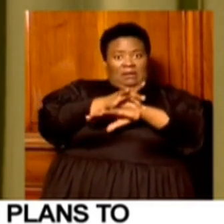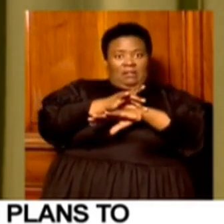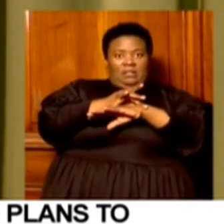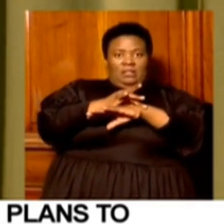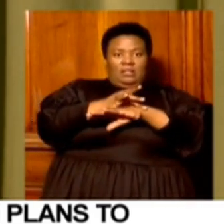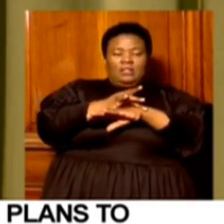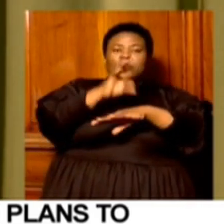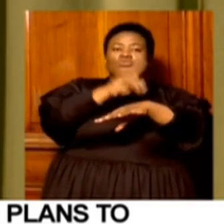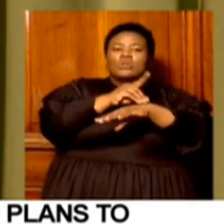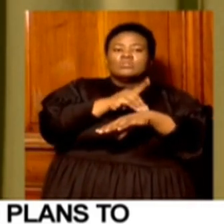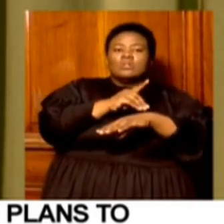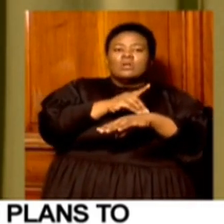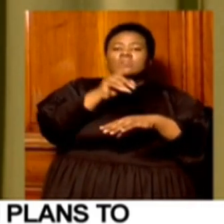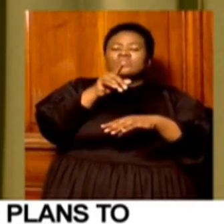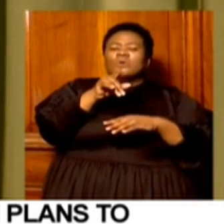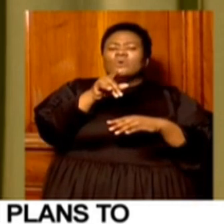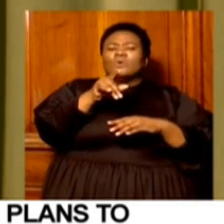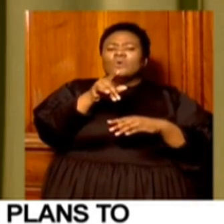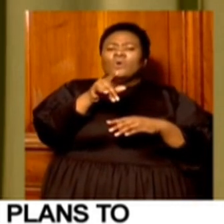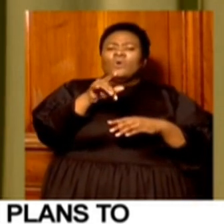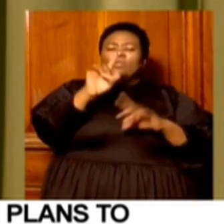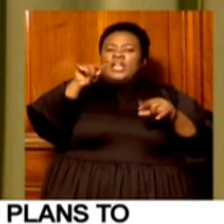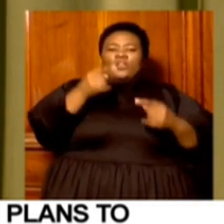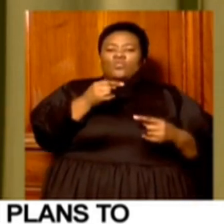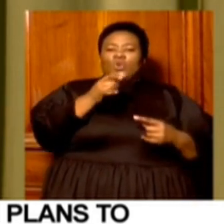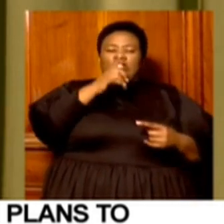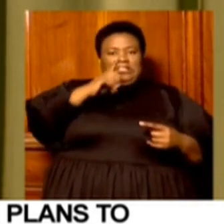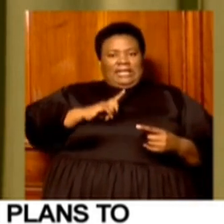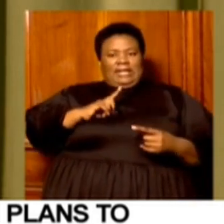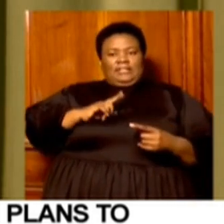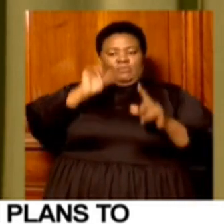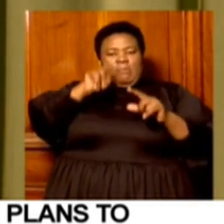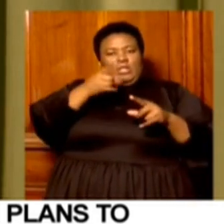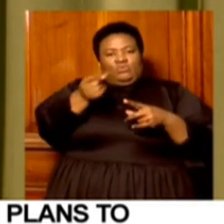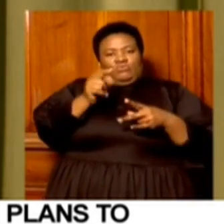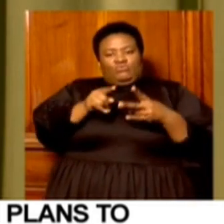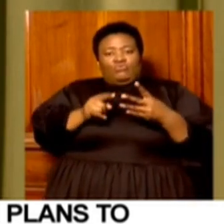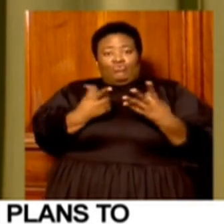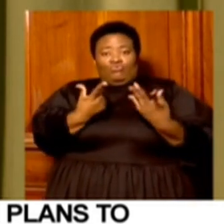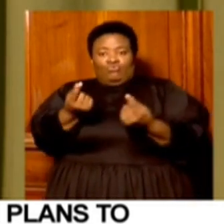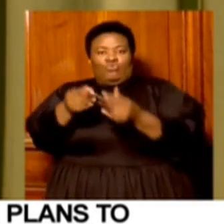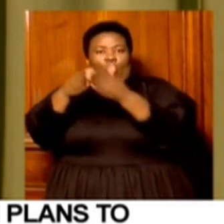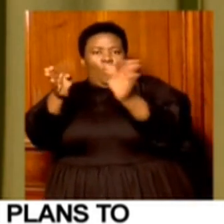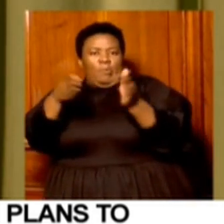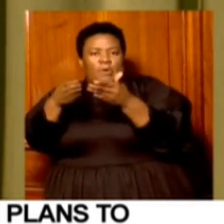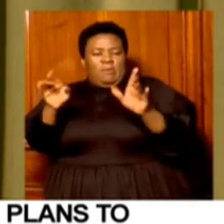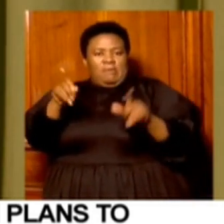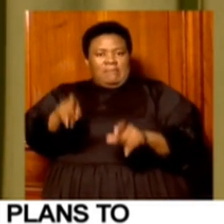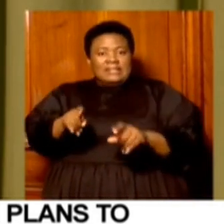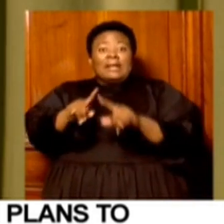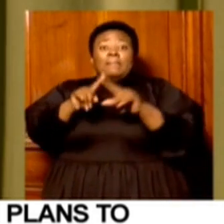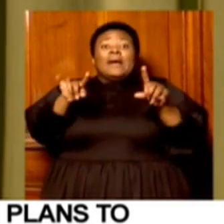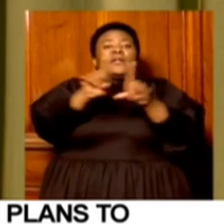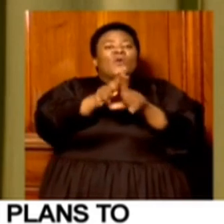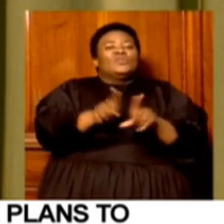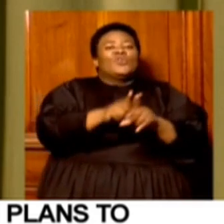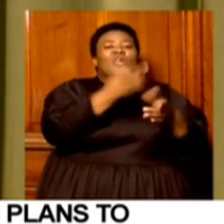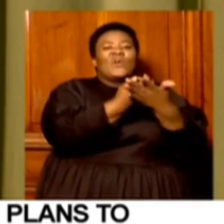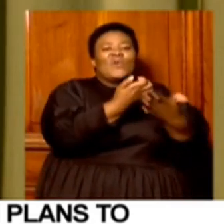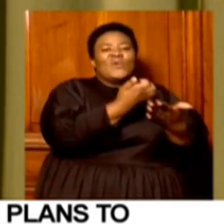decisions are not only informed by medical advice, they are also informed by economic